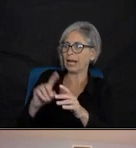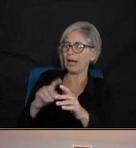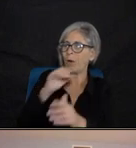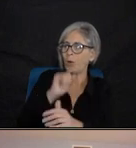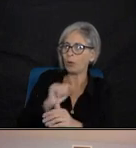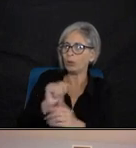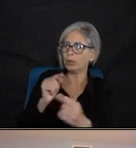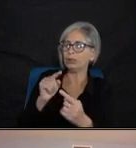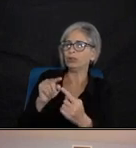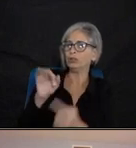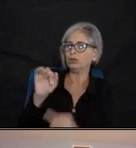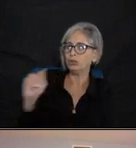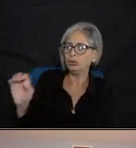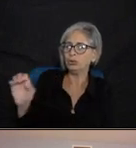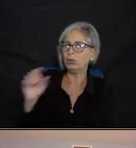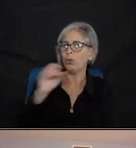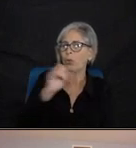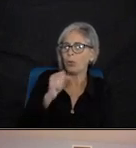of this appraisal?